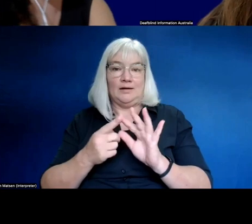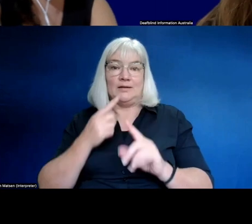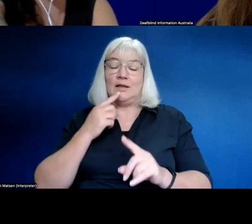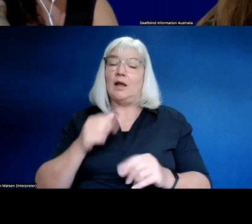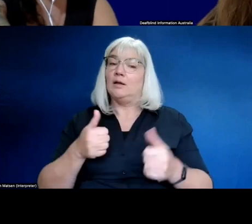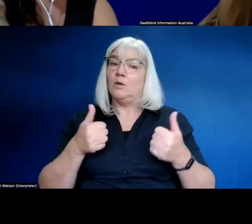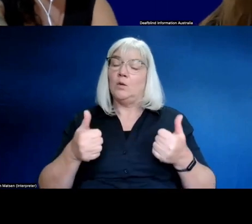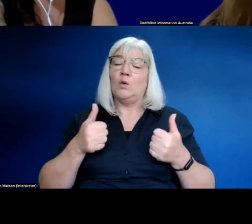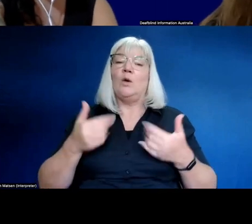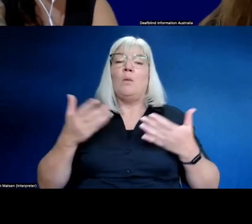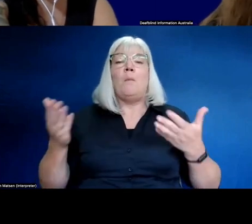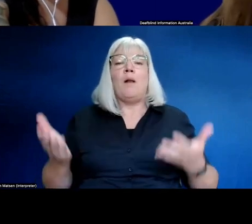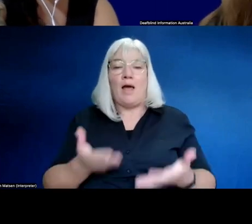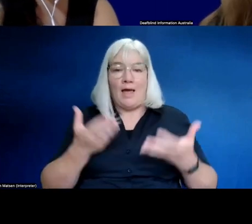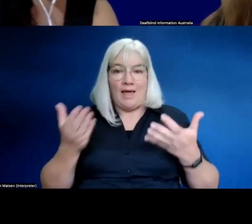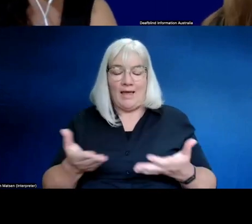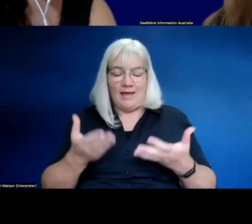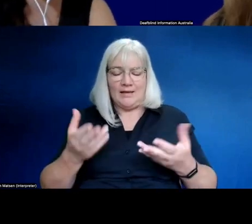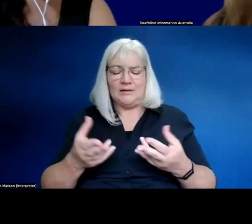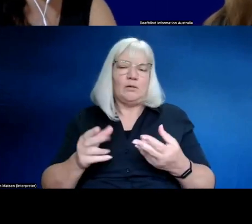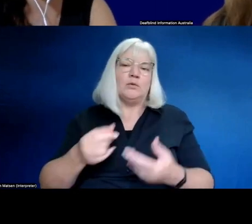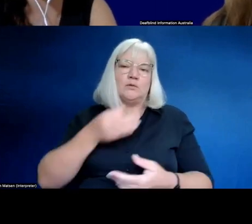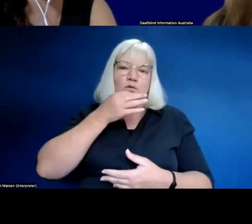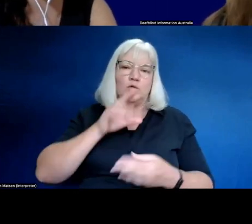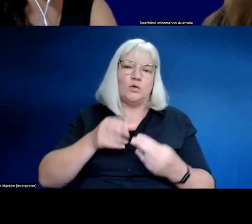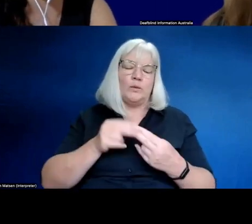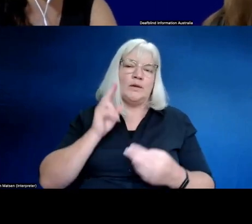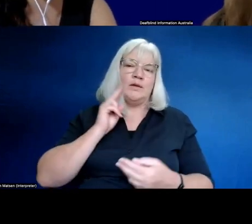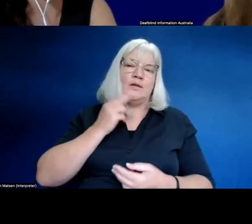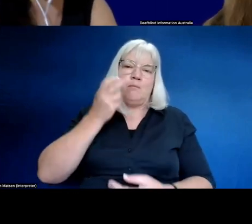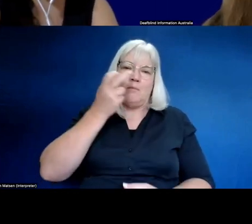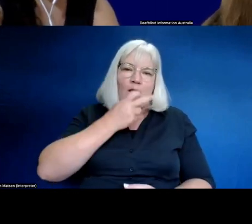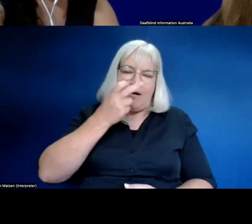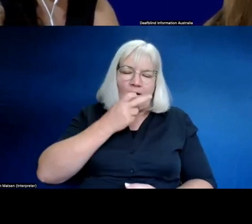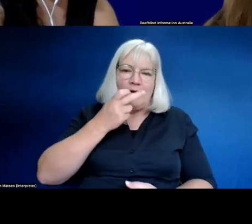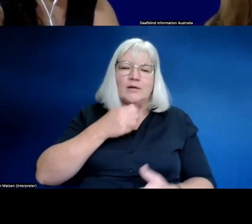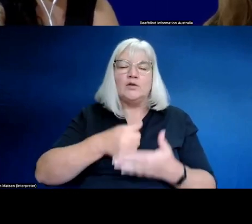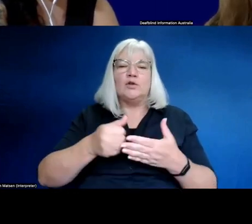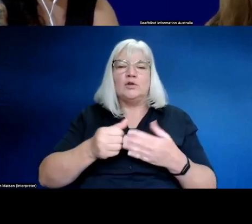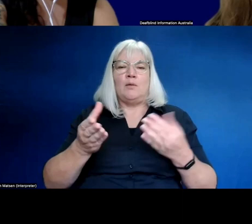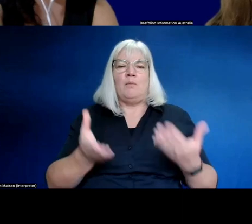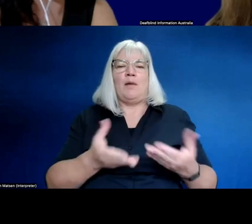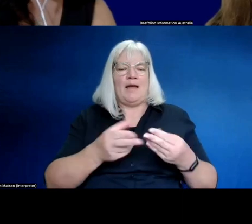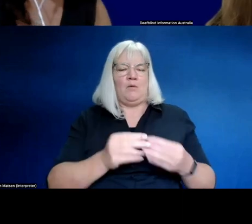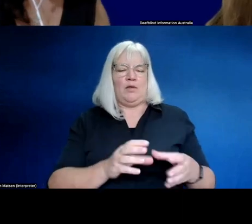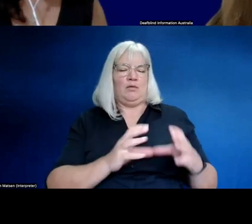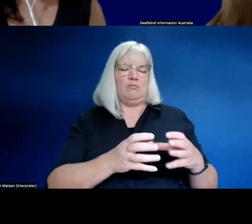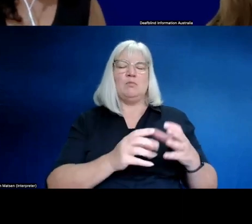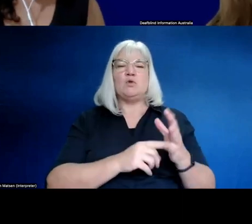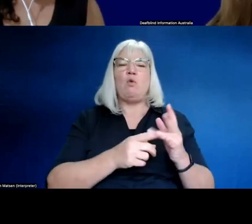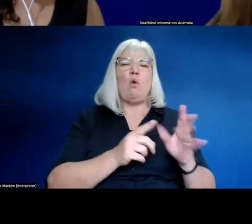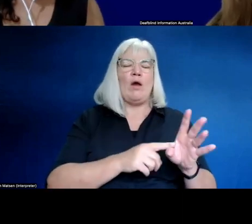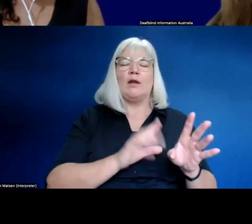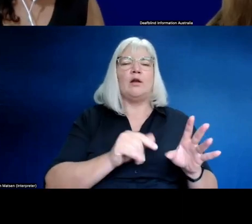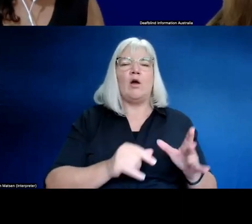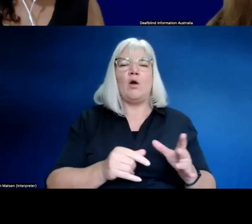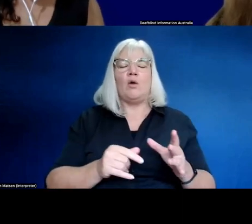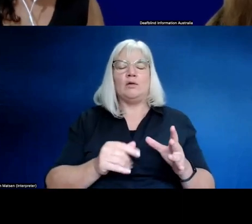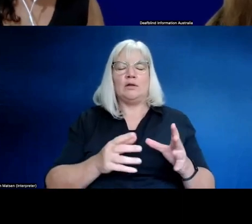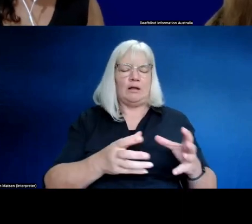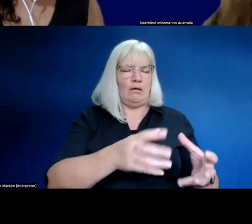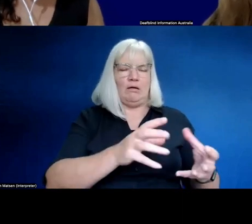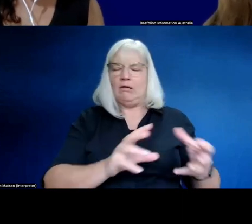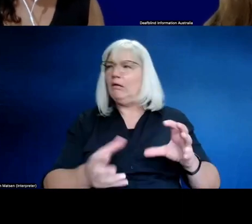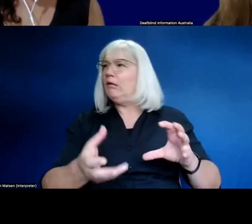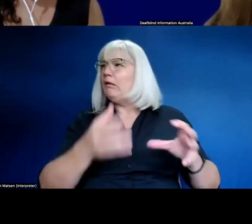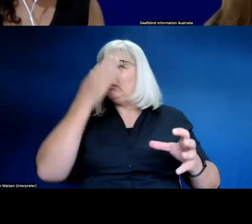is often play with another person, not so much play with another object, because there's that uncertainty about and what is that object and where's it come from, and